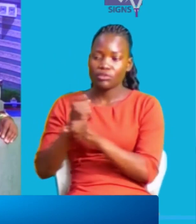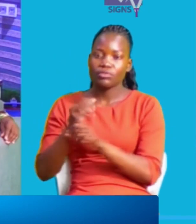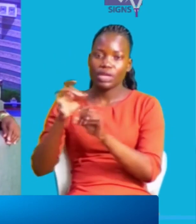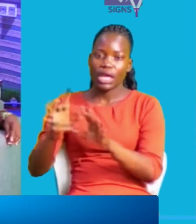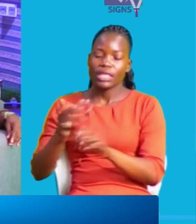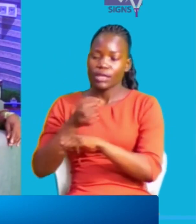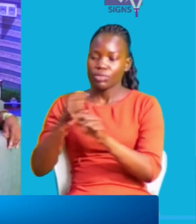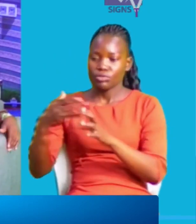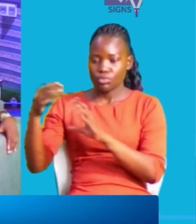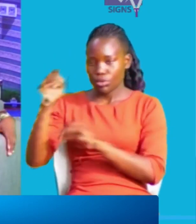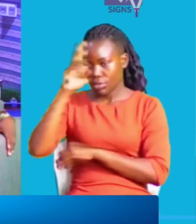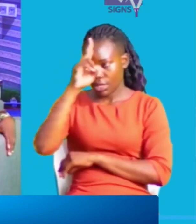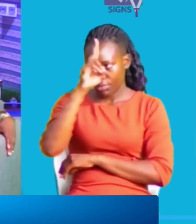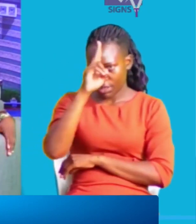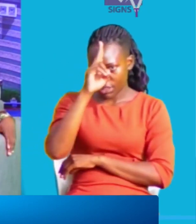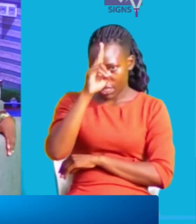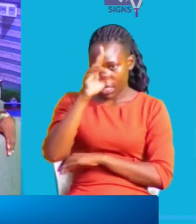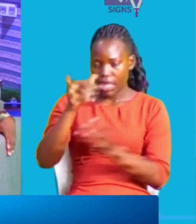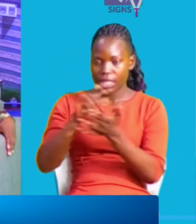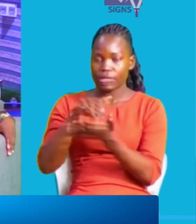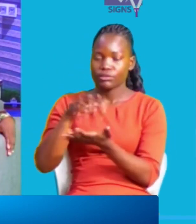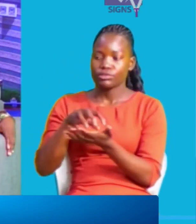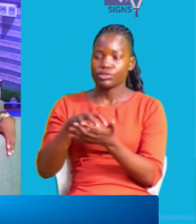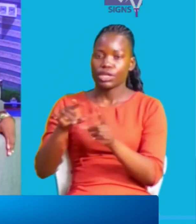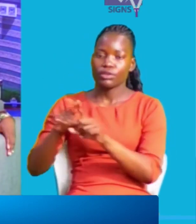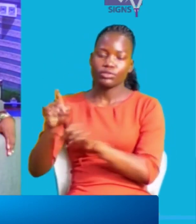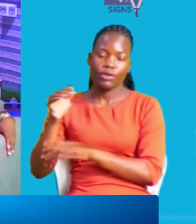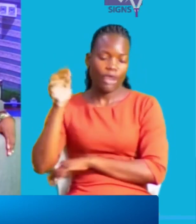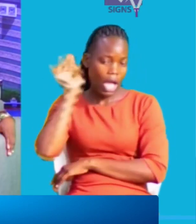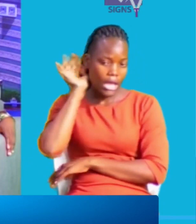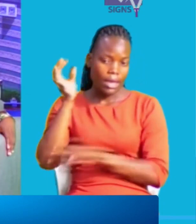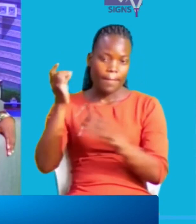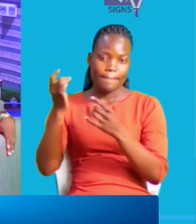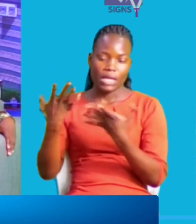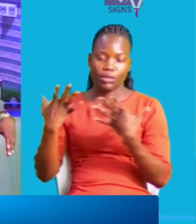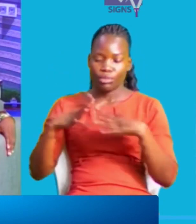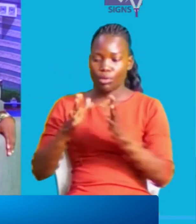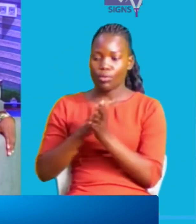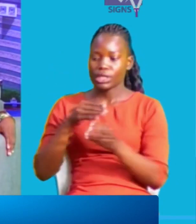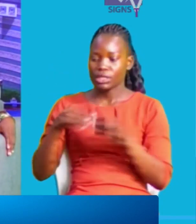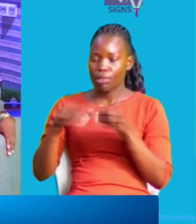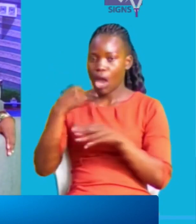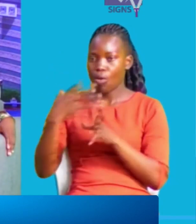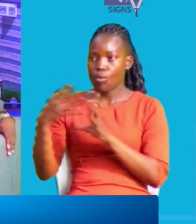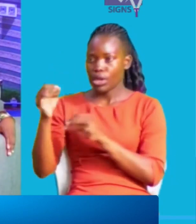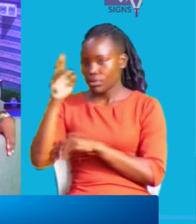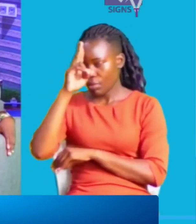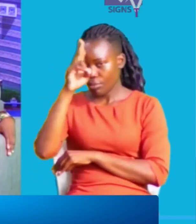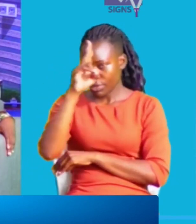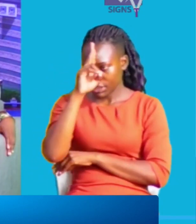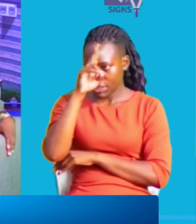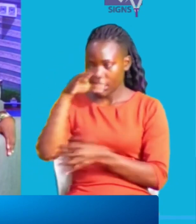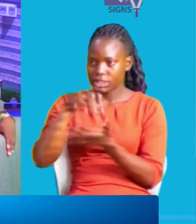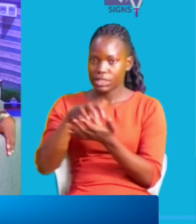enda polisi. In such situations, and also I've had a number of people with disabilities who went to a police station